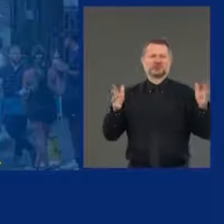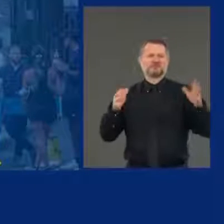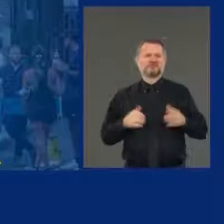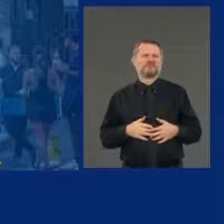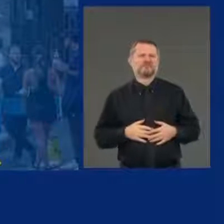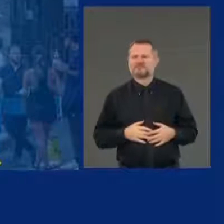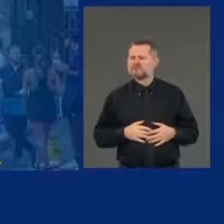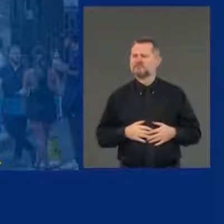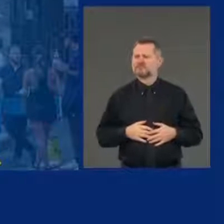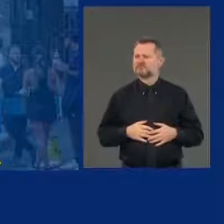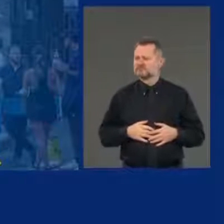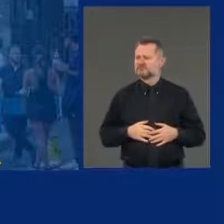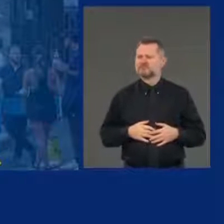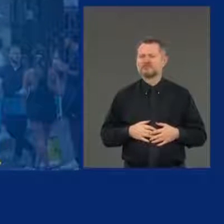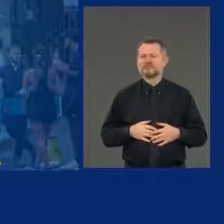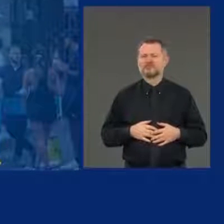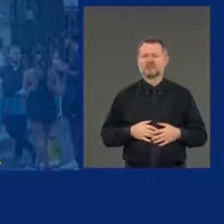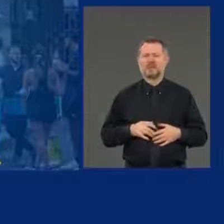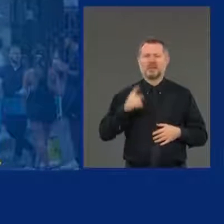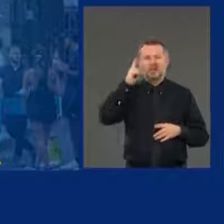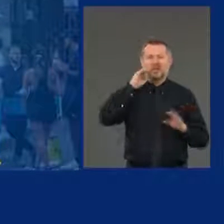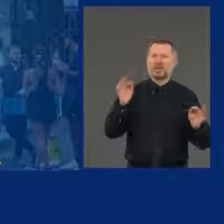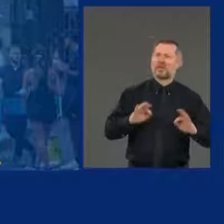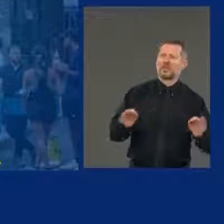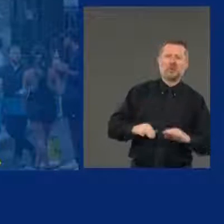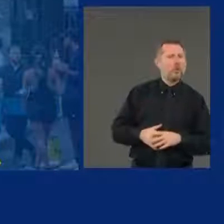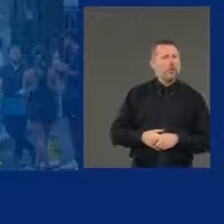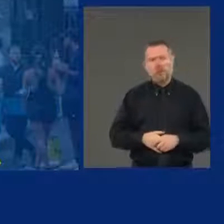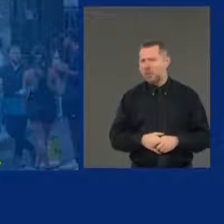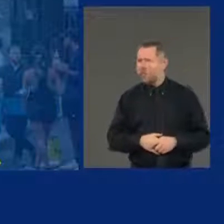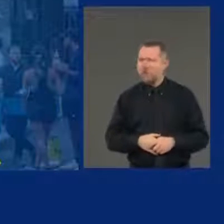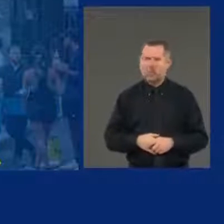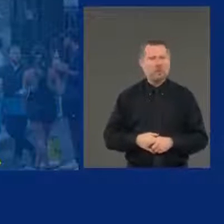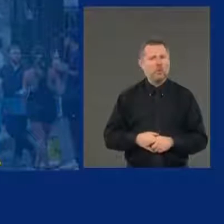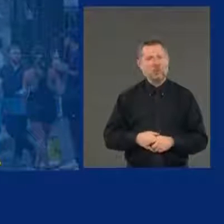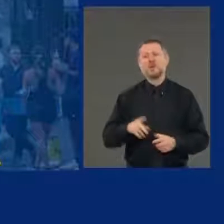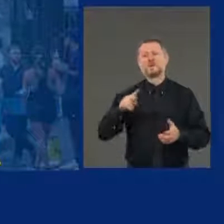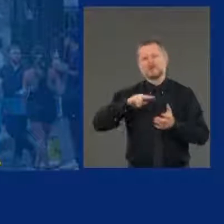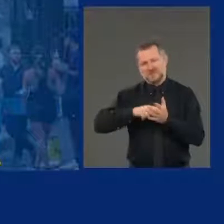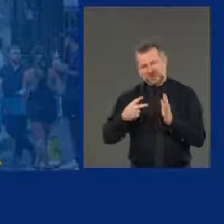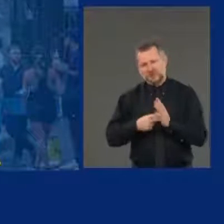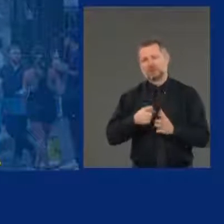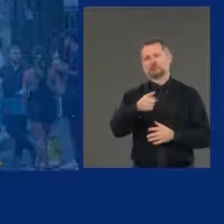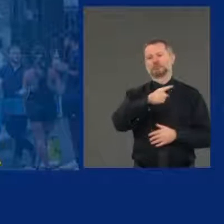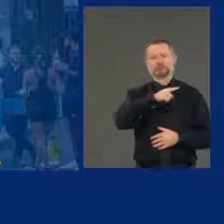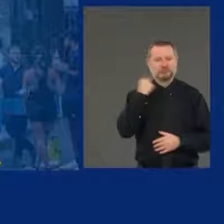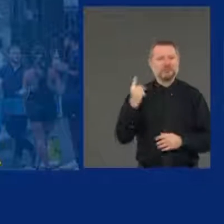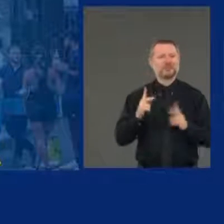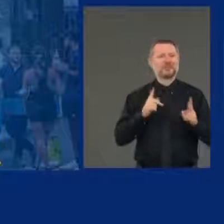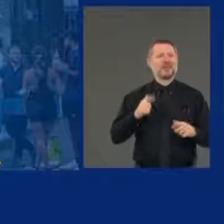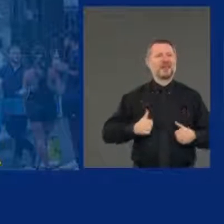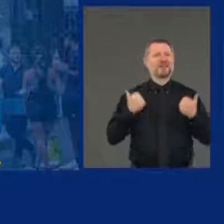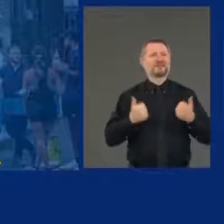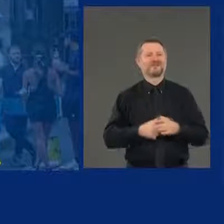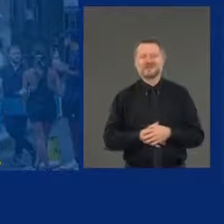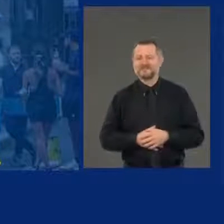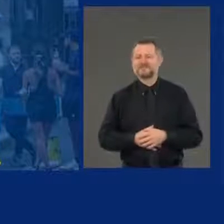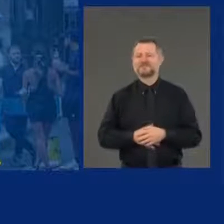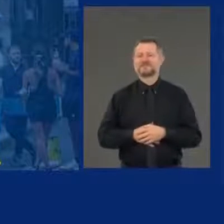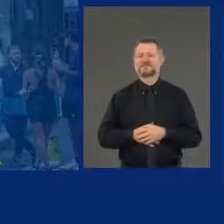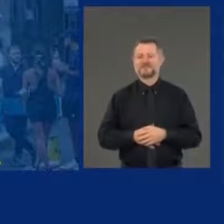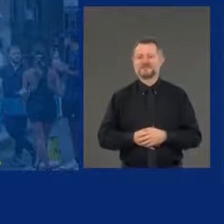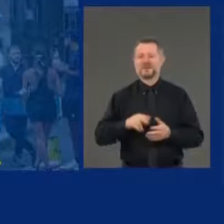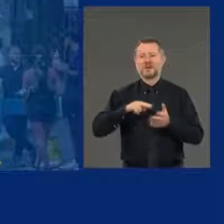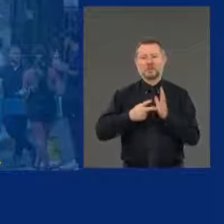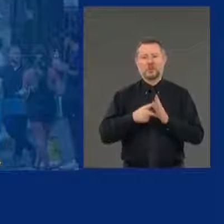We are not kidding around with this. You're talking about jeopardizing people's lives. It's a legal